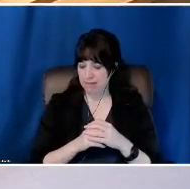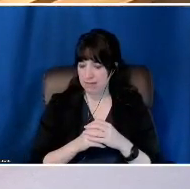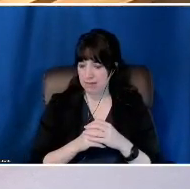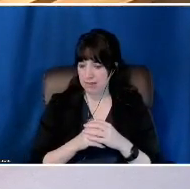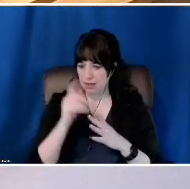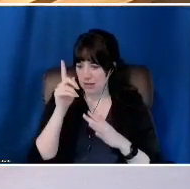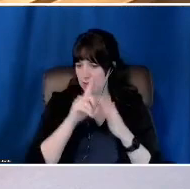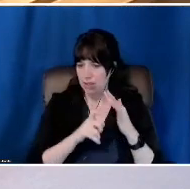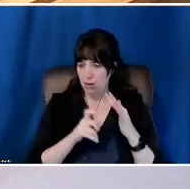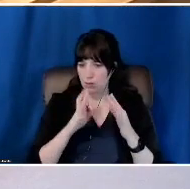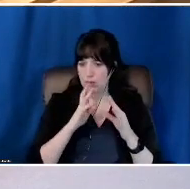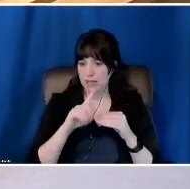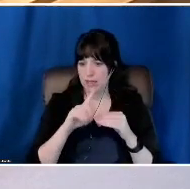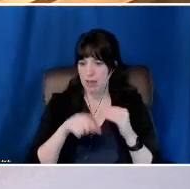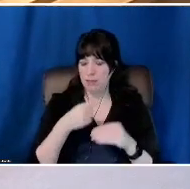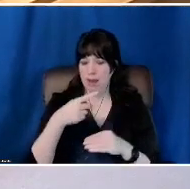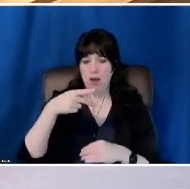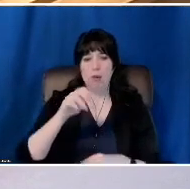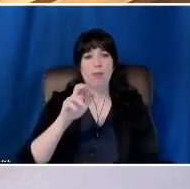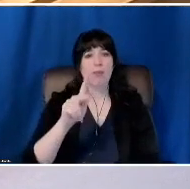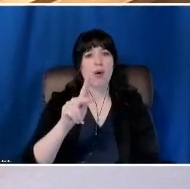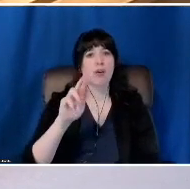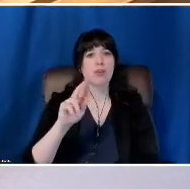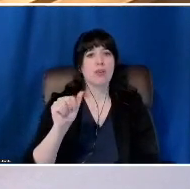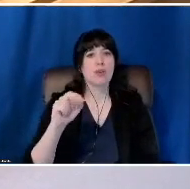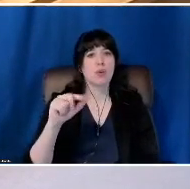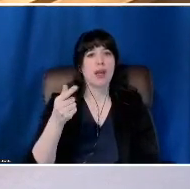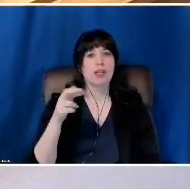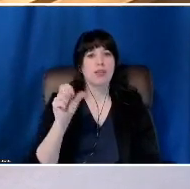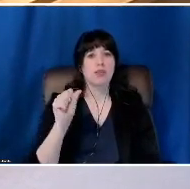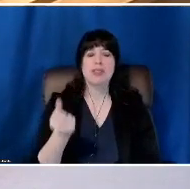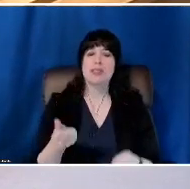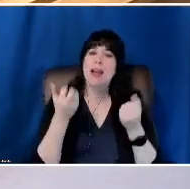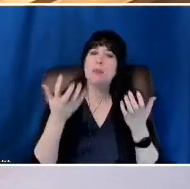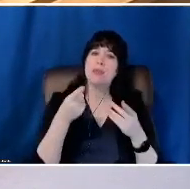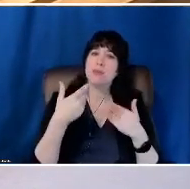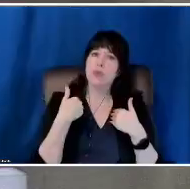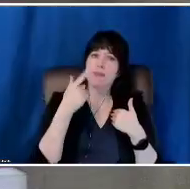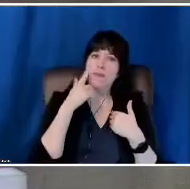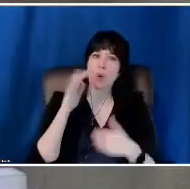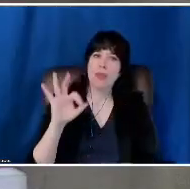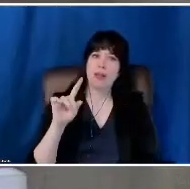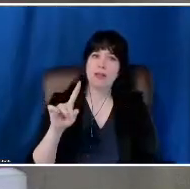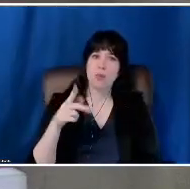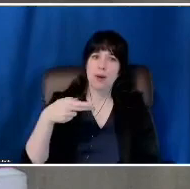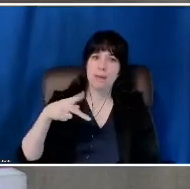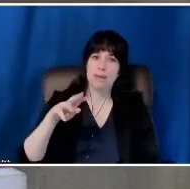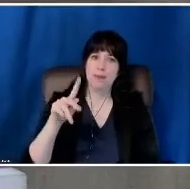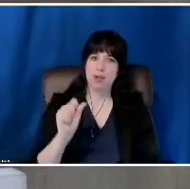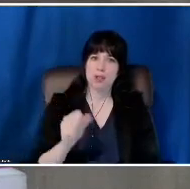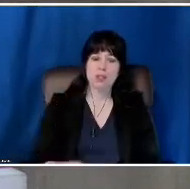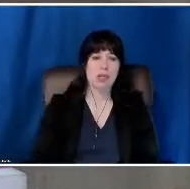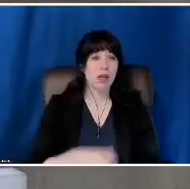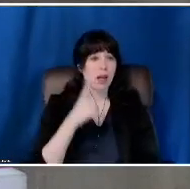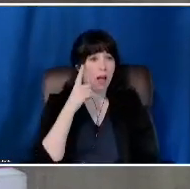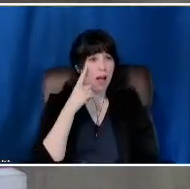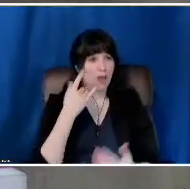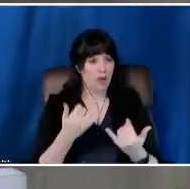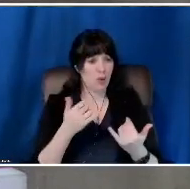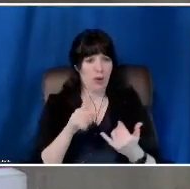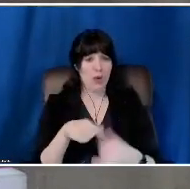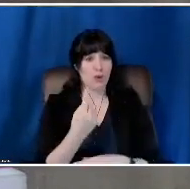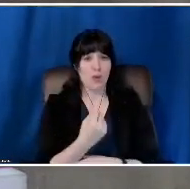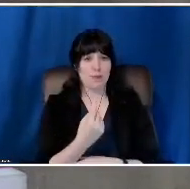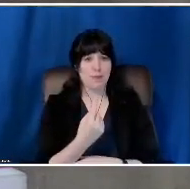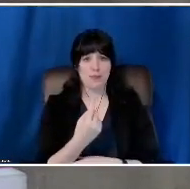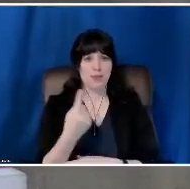park rangers. How many park rangers are there for 91 parks? I believe there's currently only one still, yes. And so there's one,